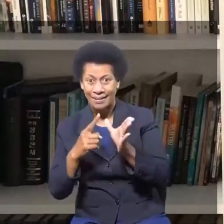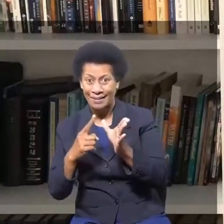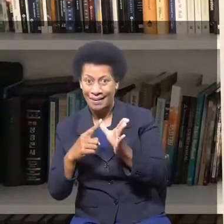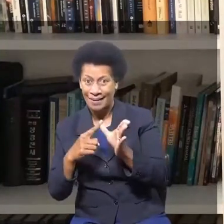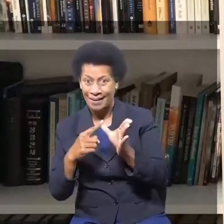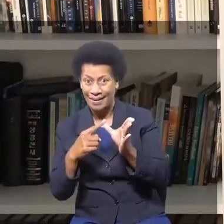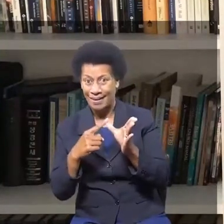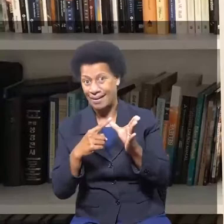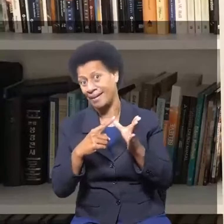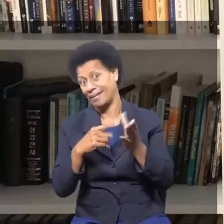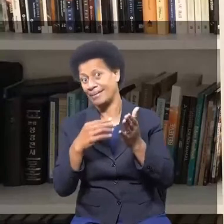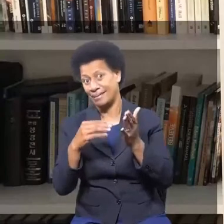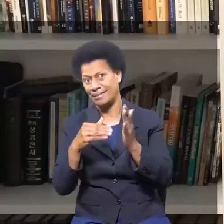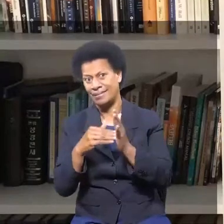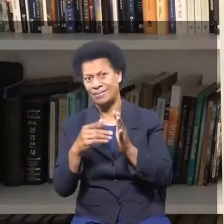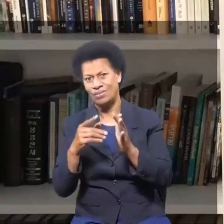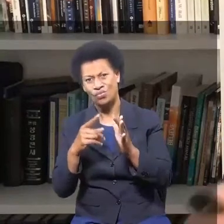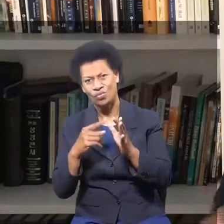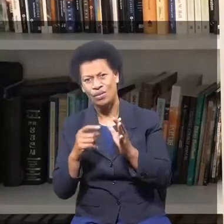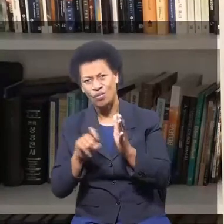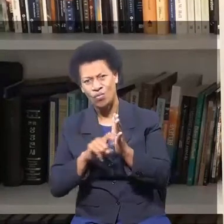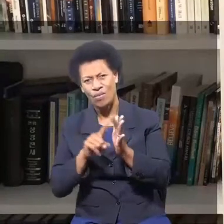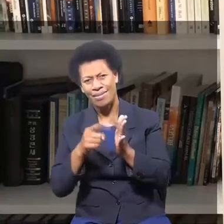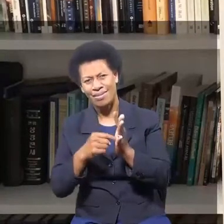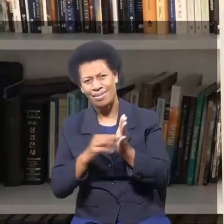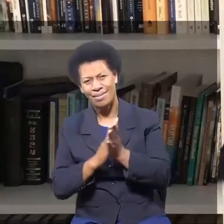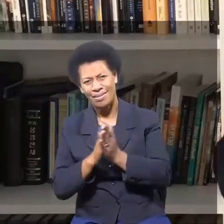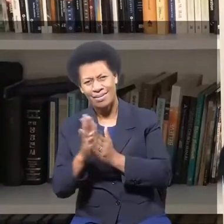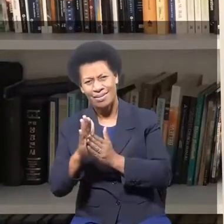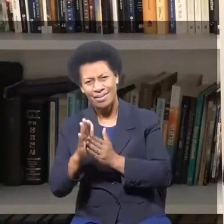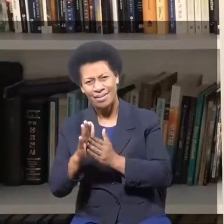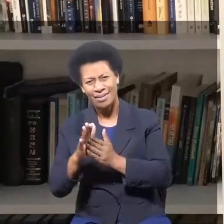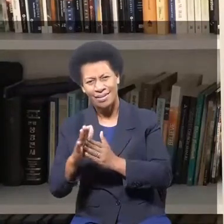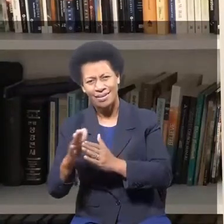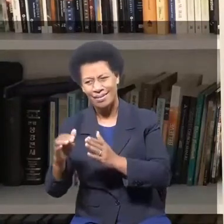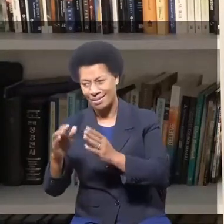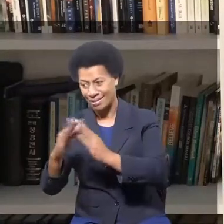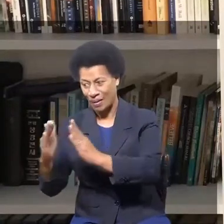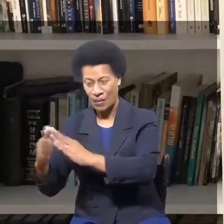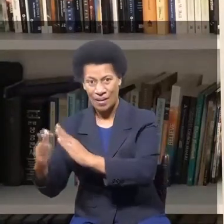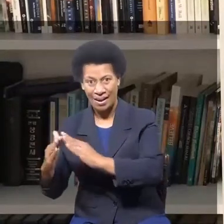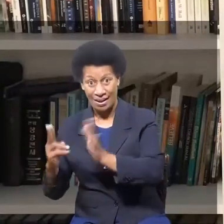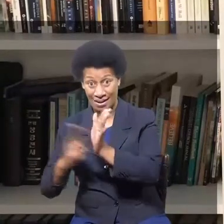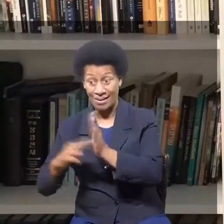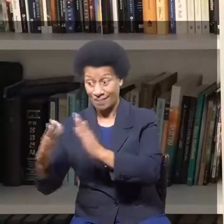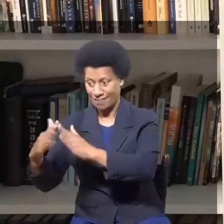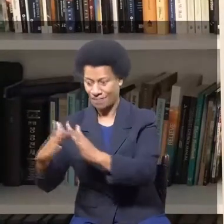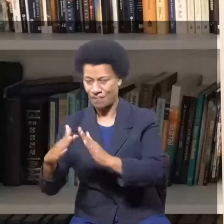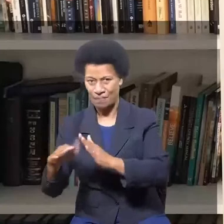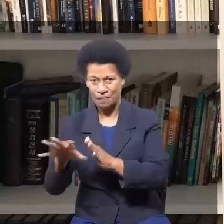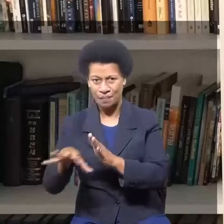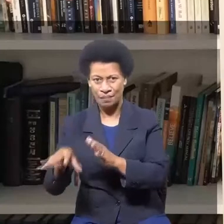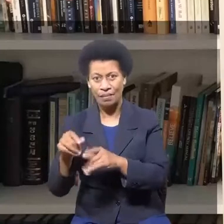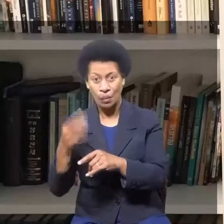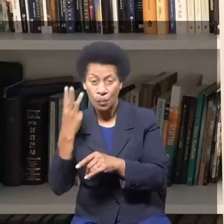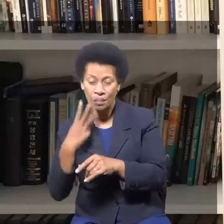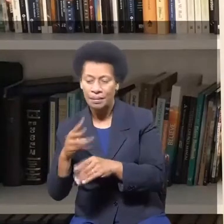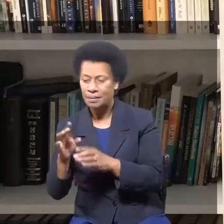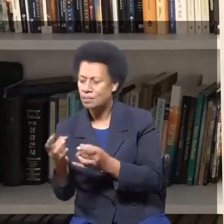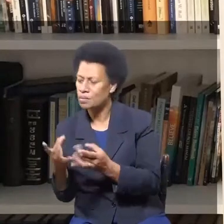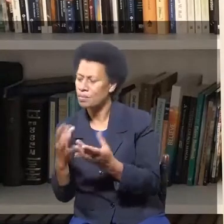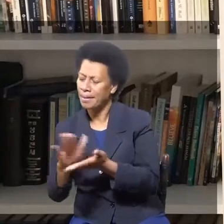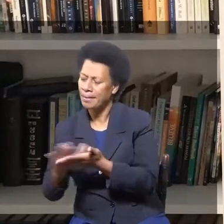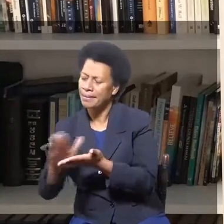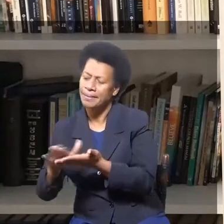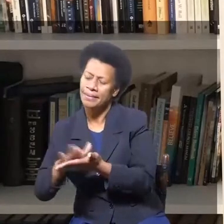her chores, cleaning the house, doing the cooking, getting ready for for her family to come home